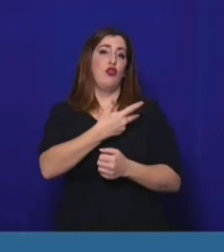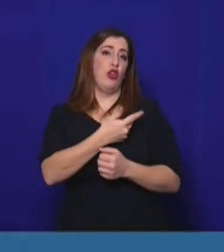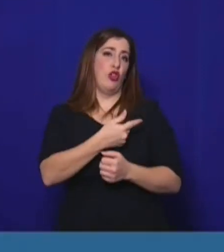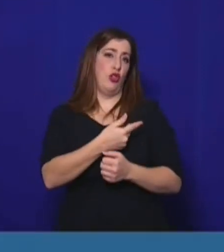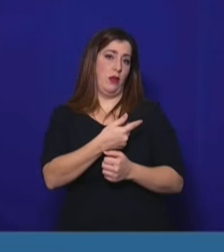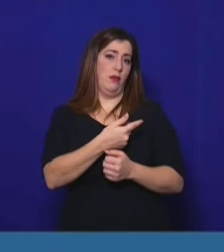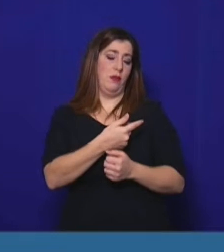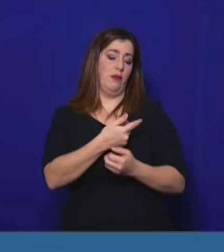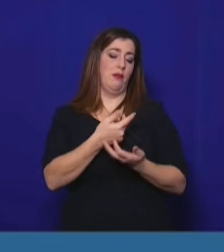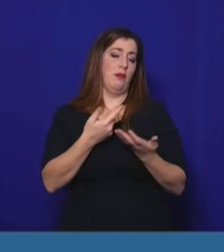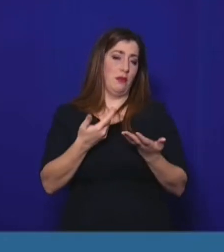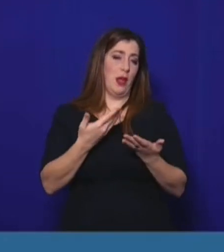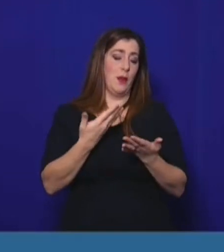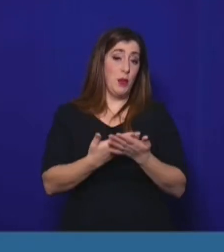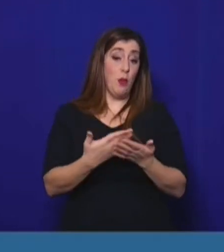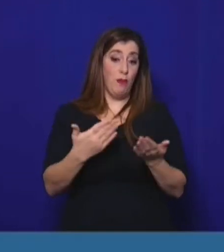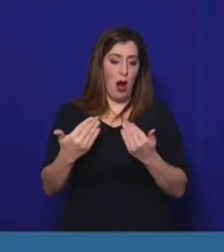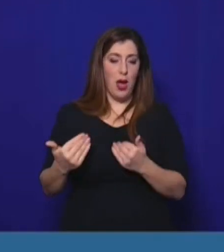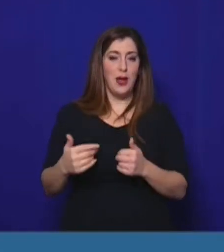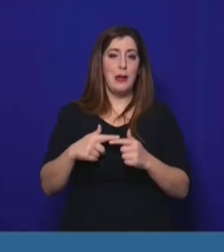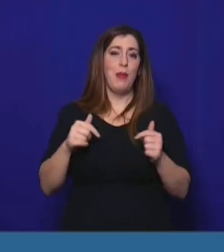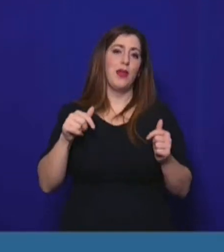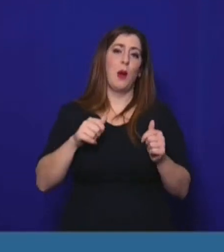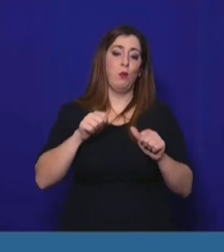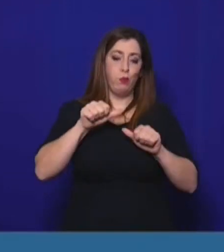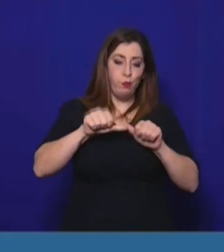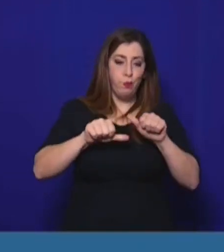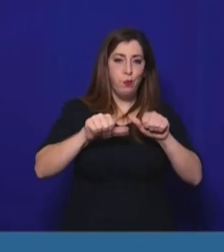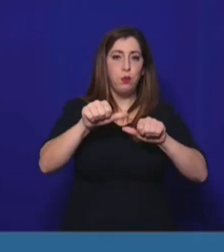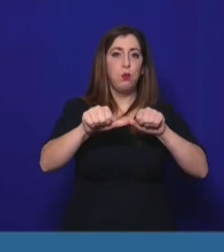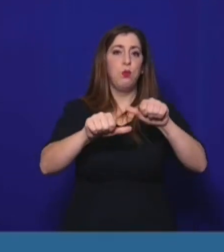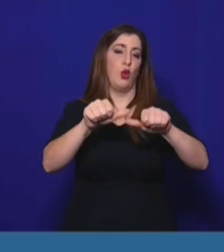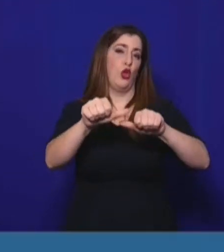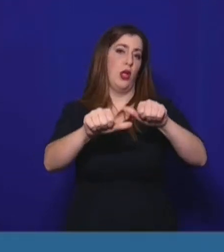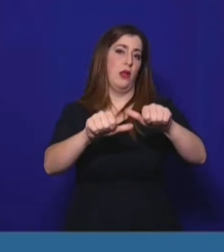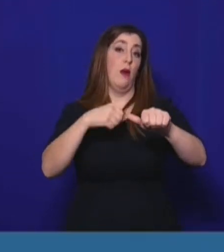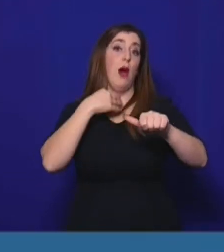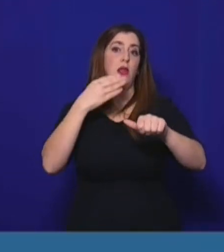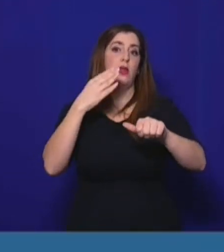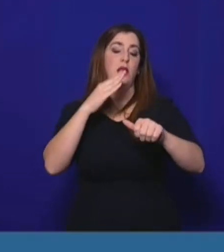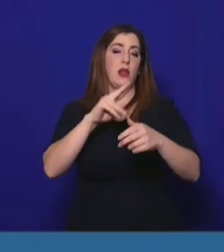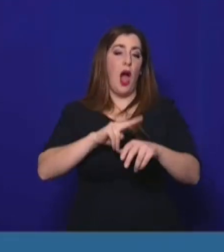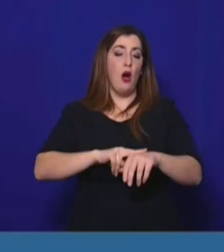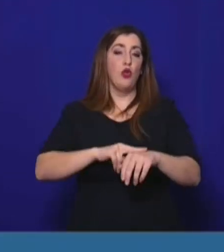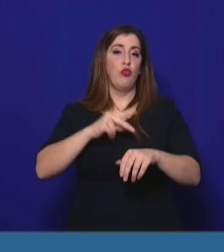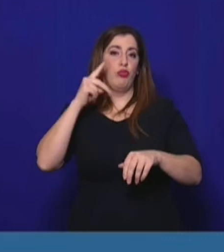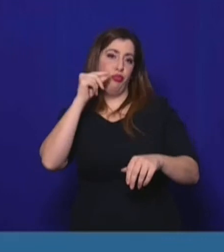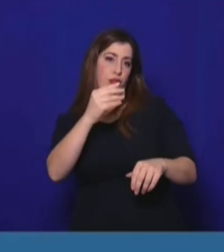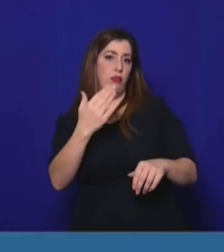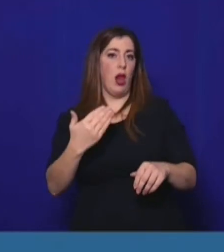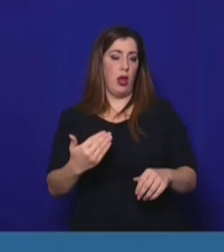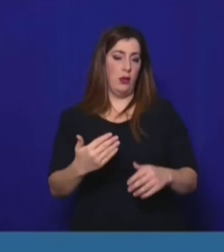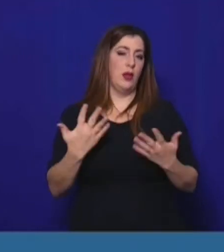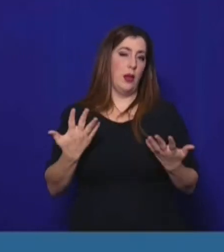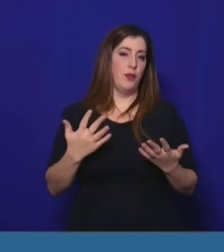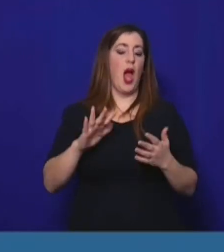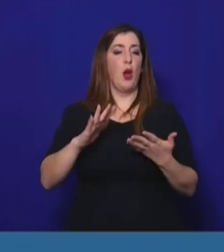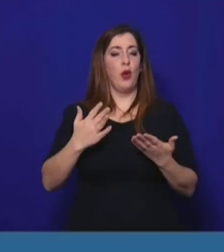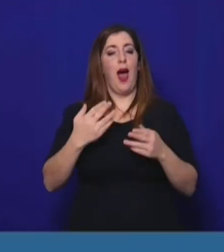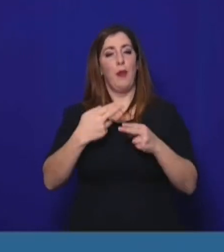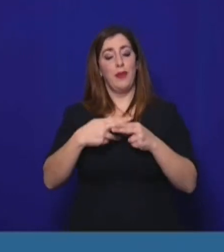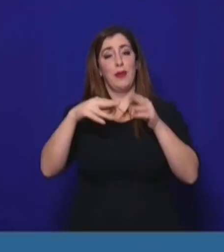ħajkun qed jieħu l-proċess tiegħu skont it-tilqim li jkun qed jiġi u allura lek aħna għamilna prioritization list ta' min huwa